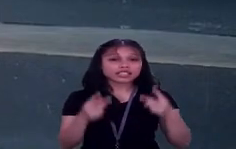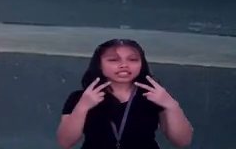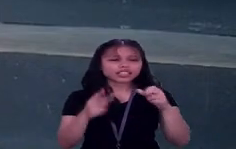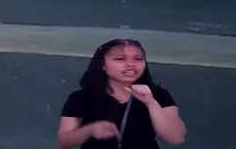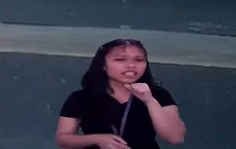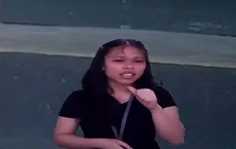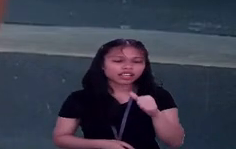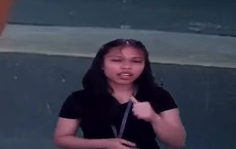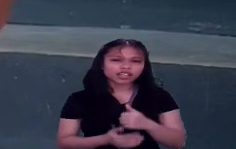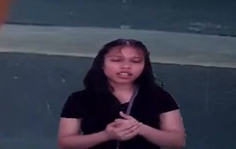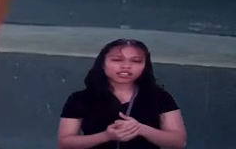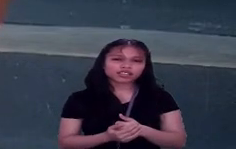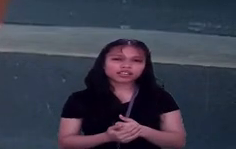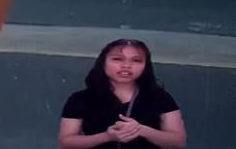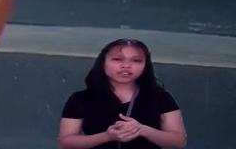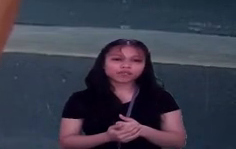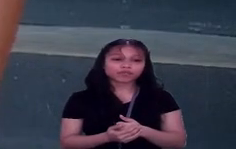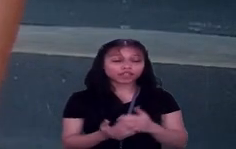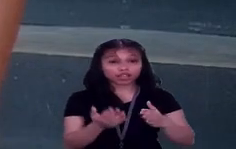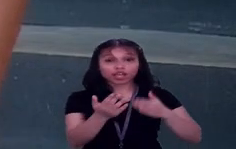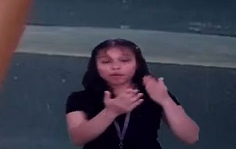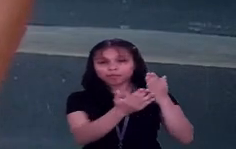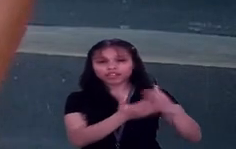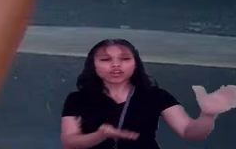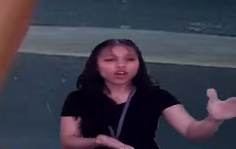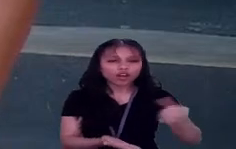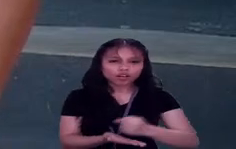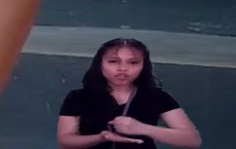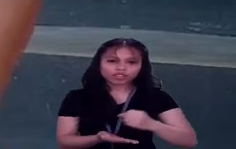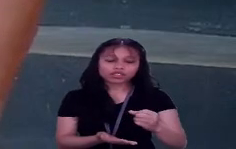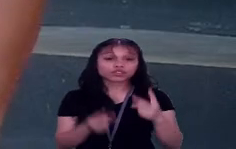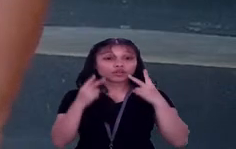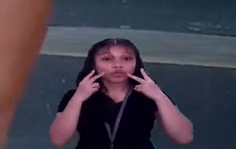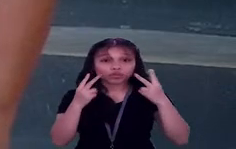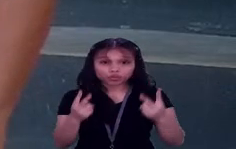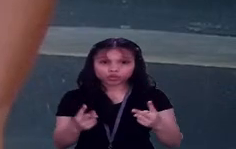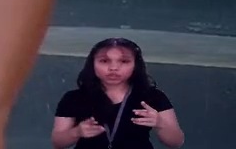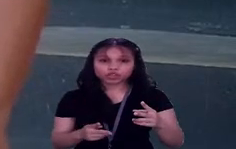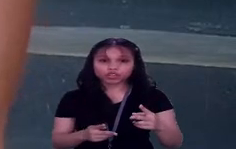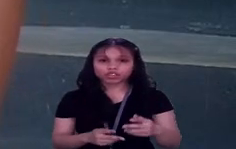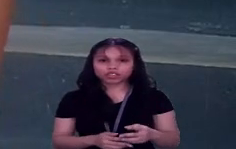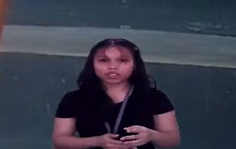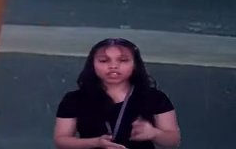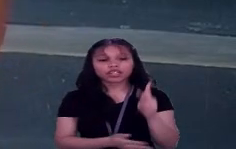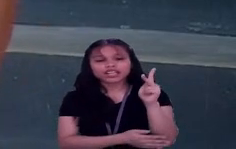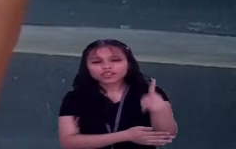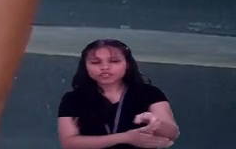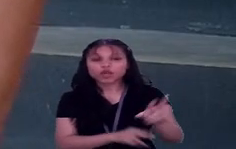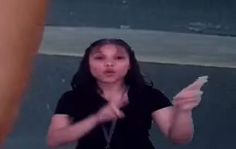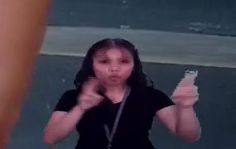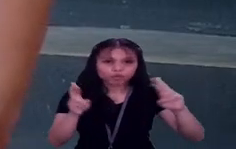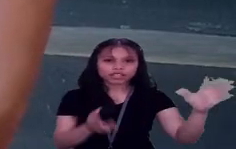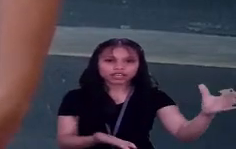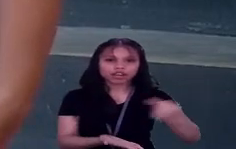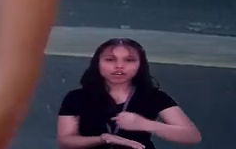ye, they are yet 4 months, and then cometh harvest. Look on the fields, they are white and ready to harvest."